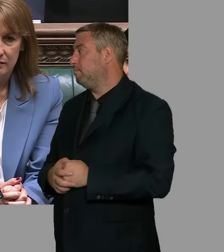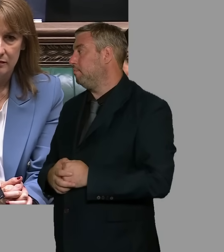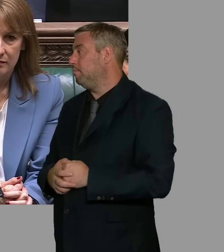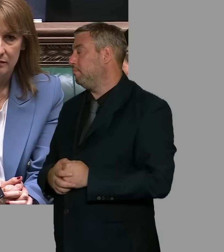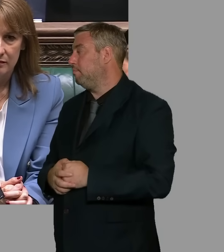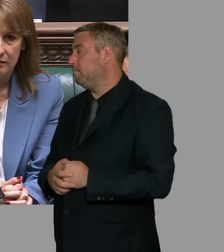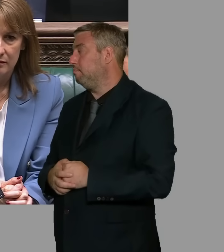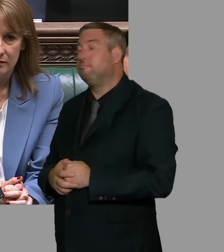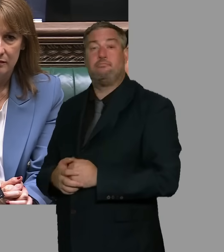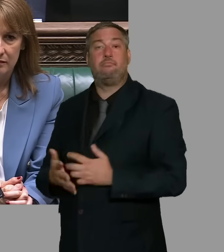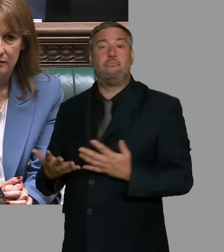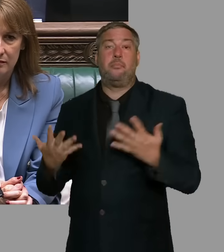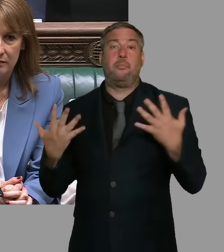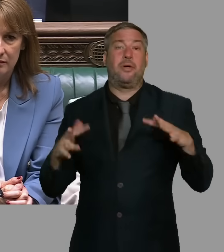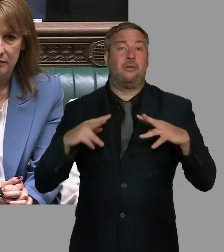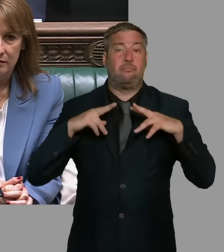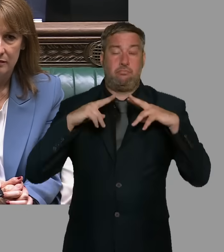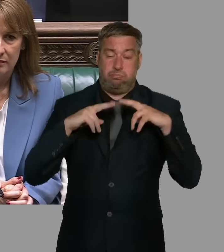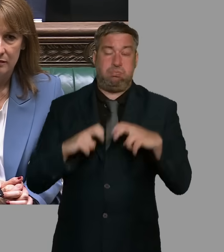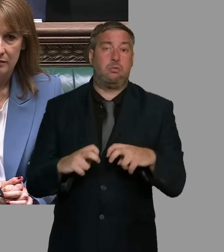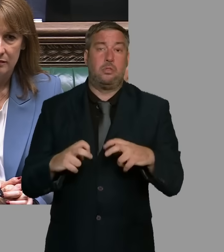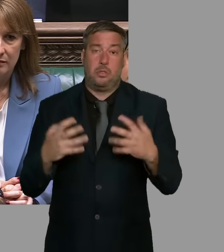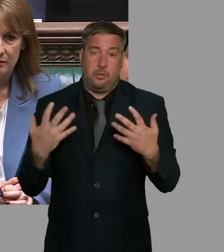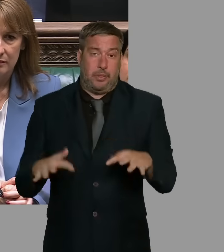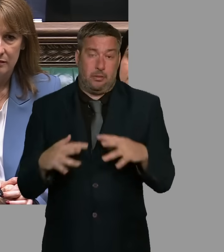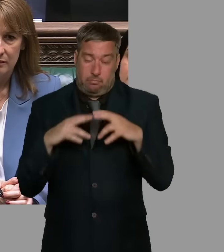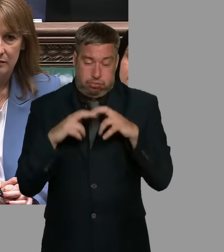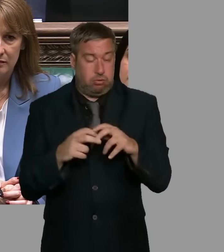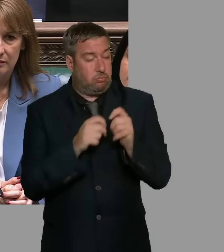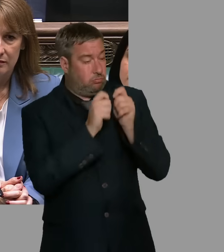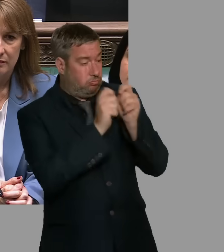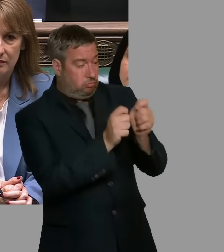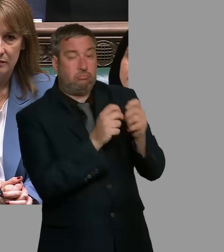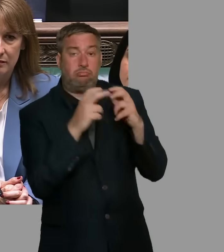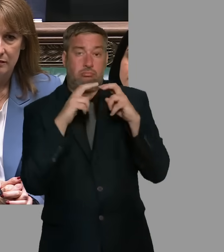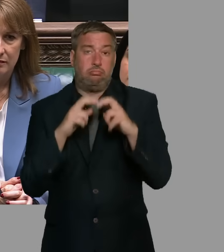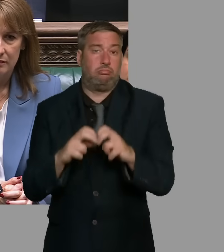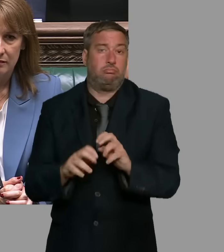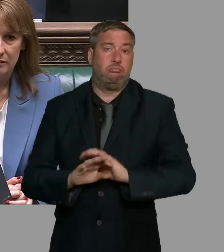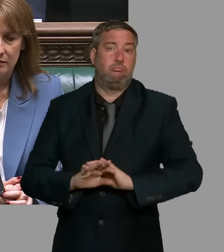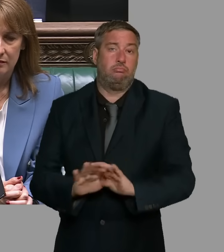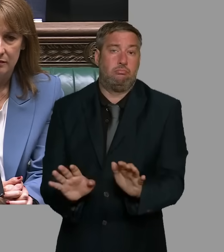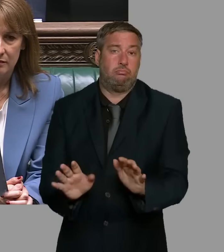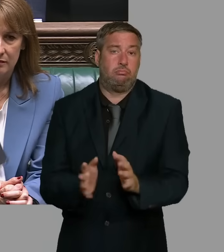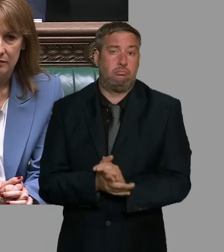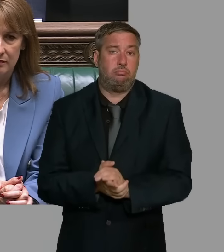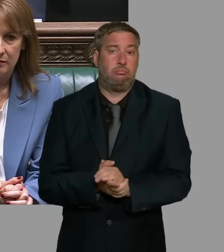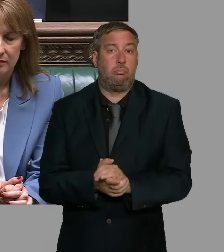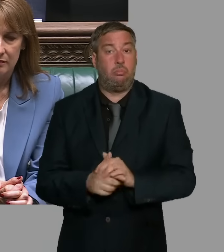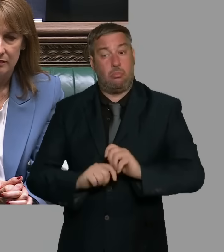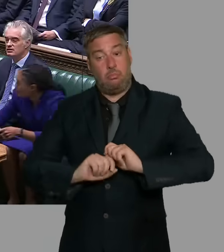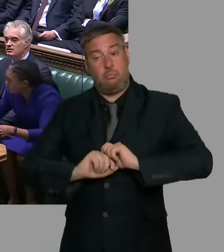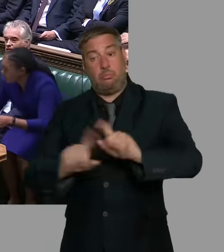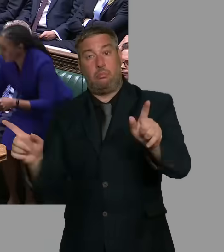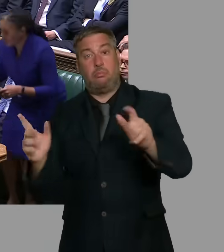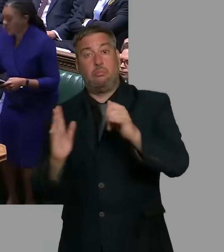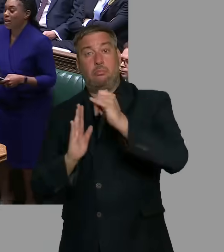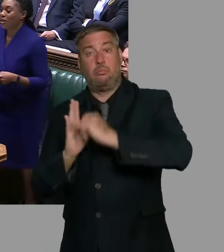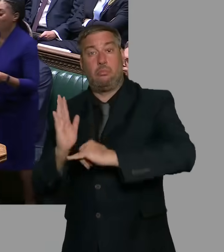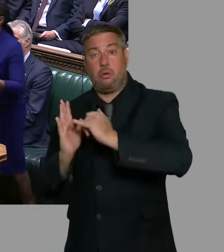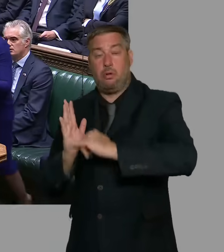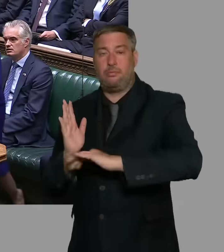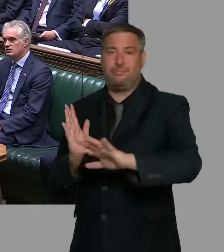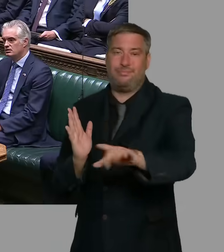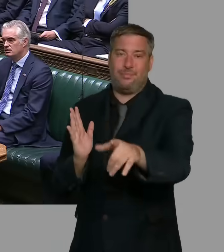well knows, that's subject to a procedure which includes an independent element. Be subject to the usual procedure. Kemi